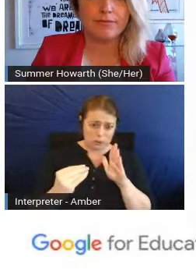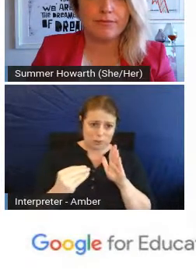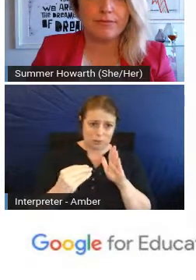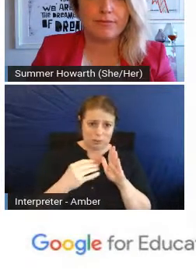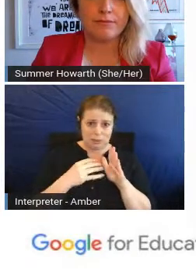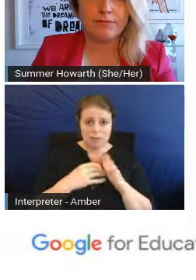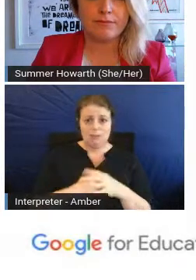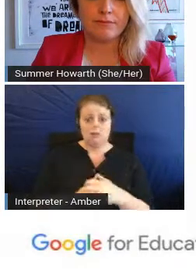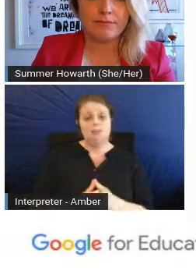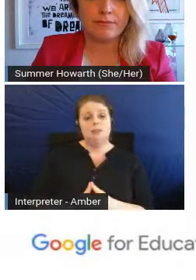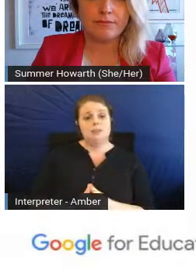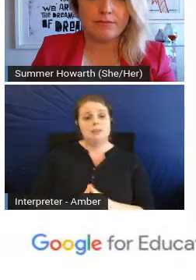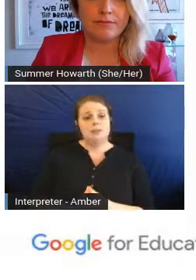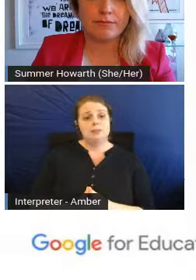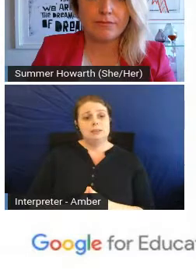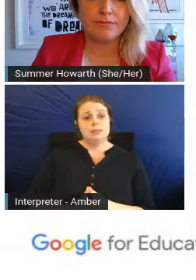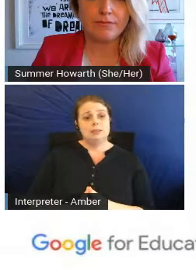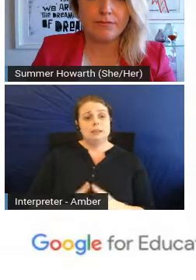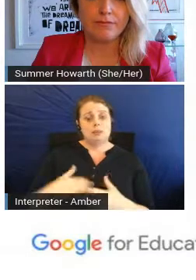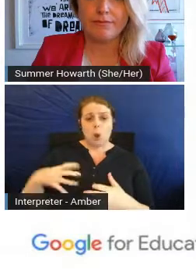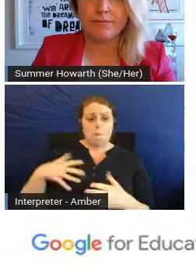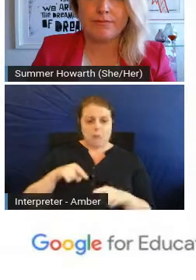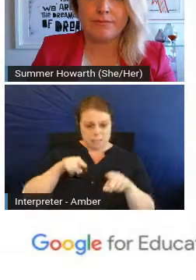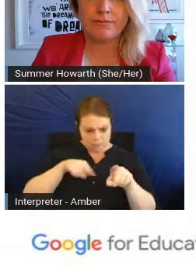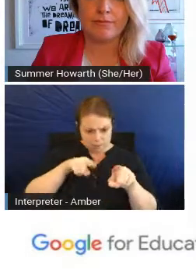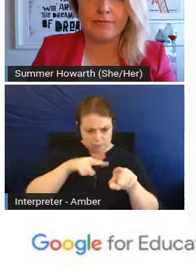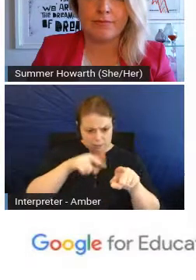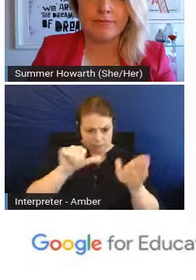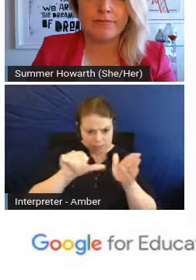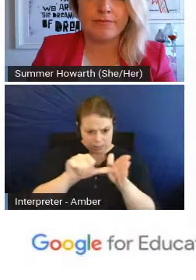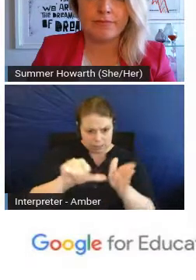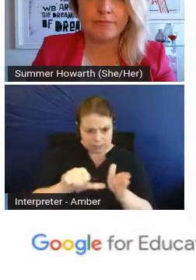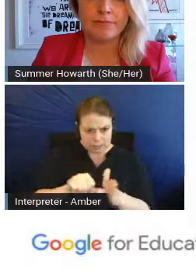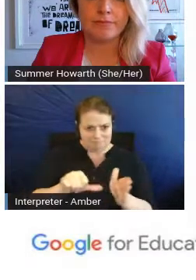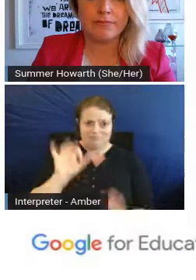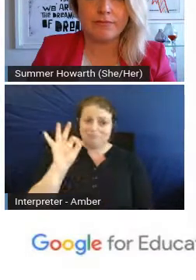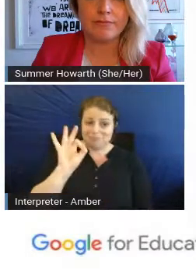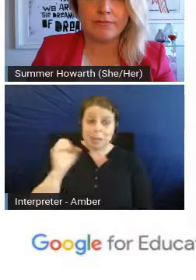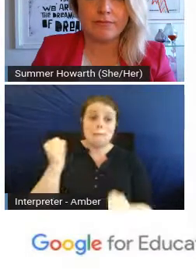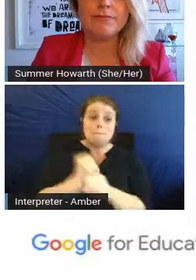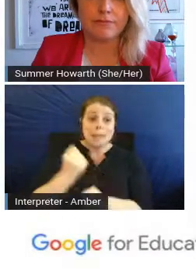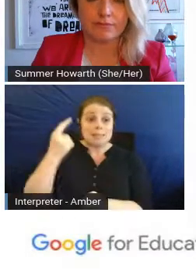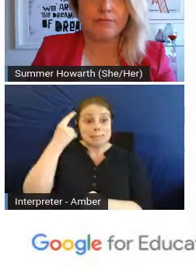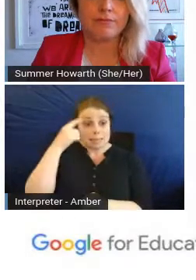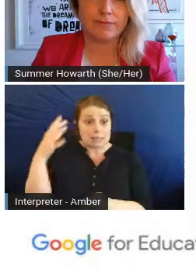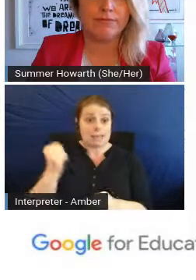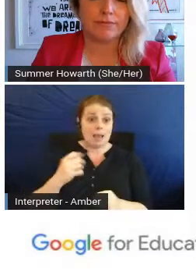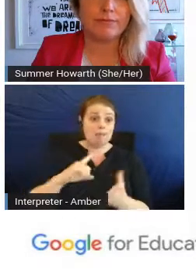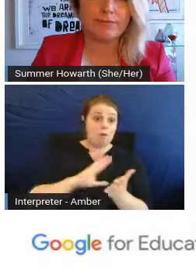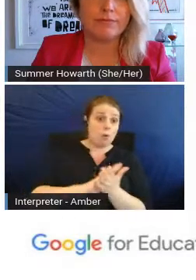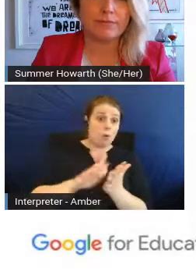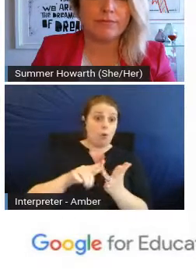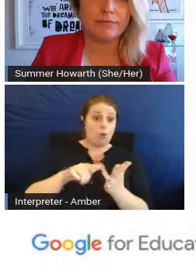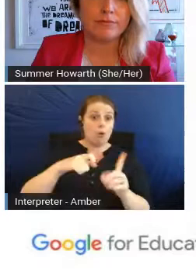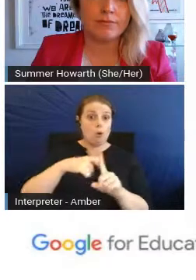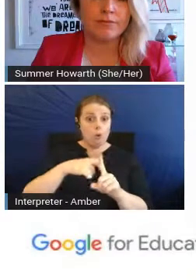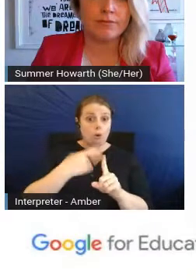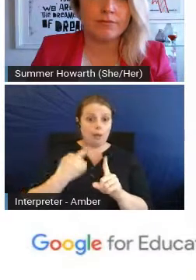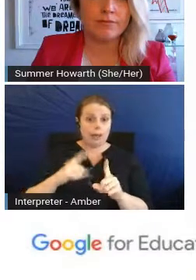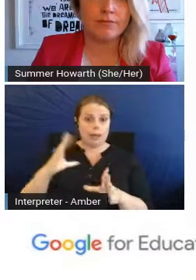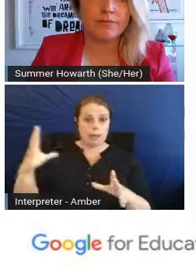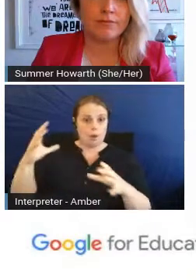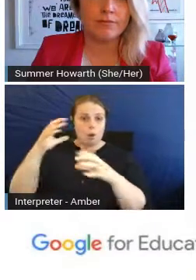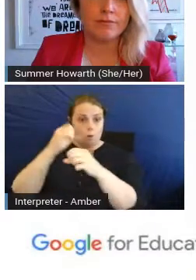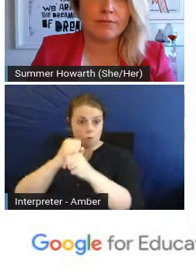do in a specific order. It makes sense to have hook and overviews at the start, but I would always